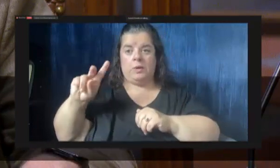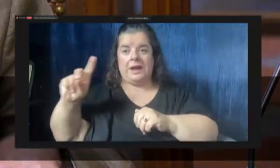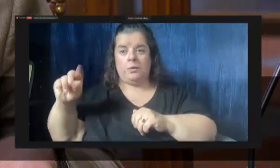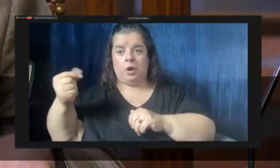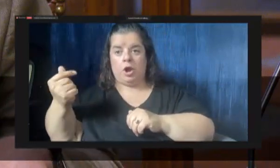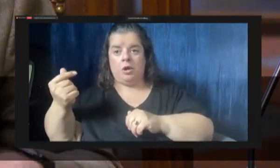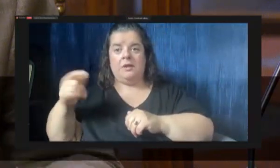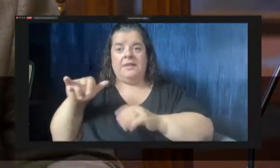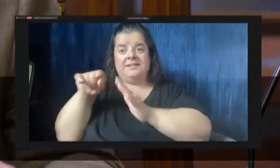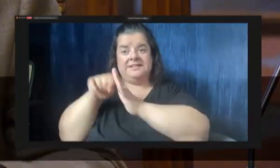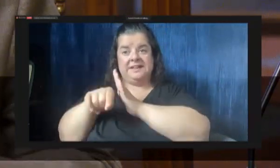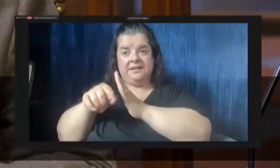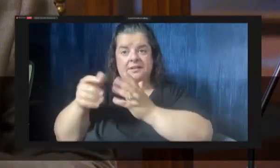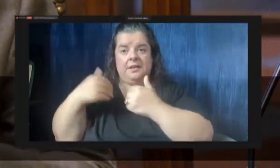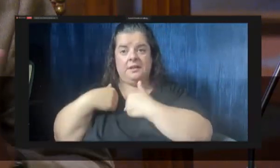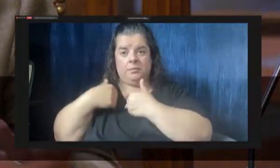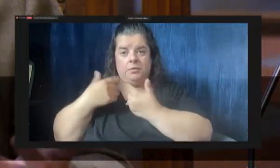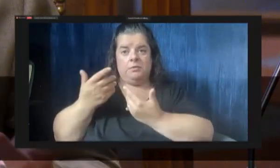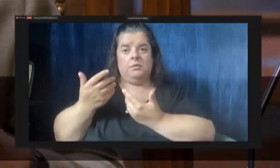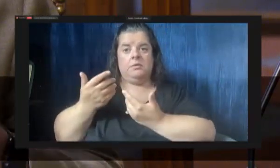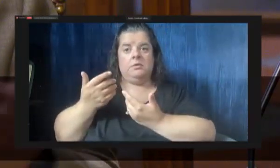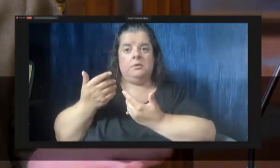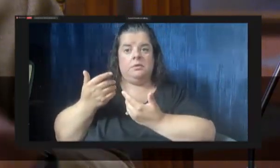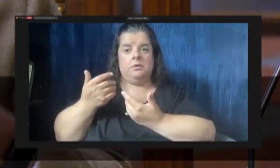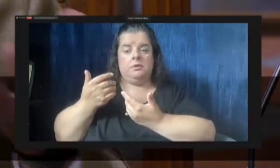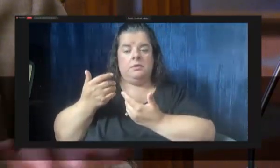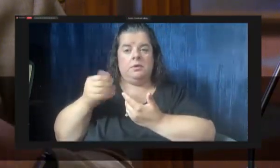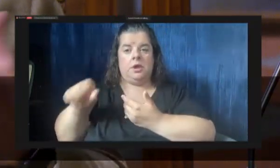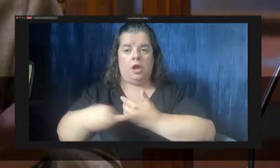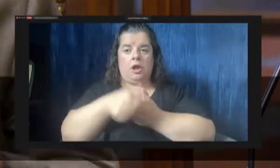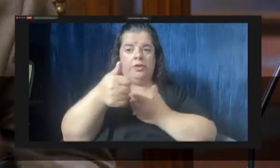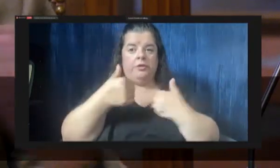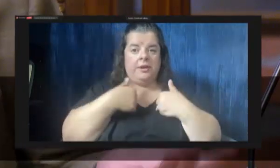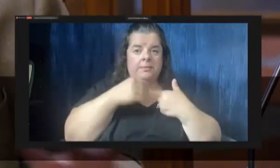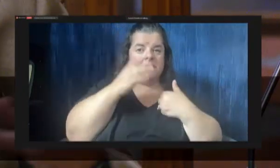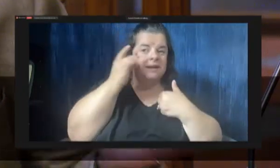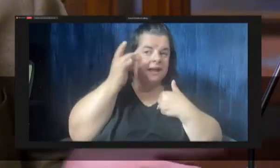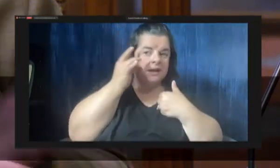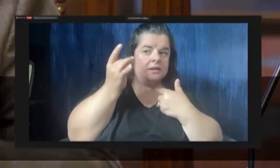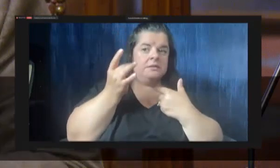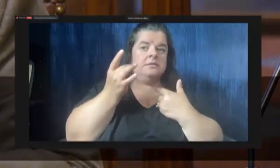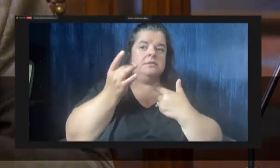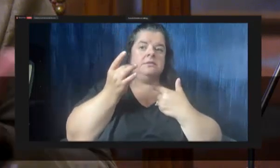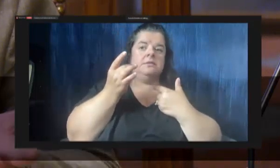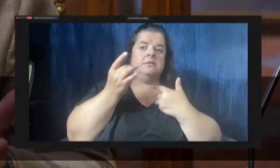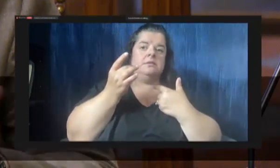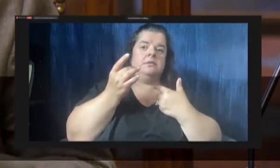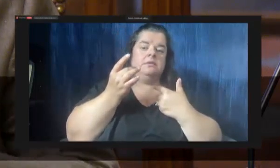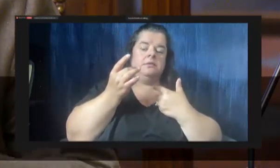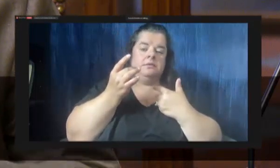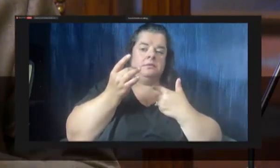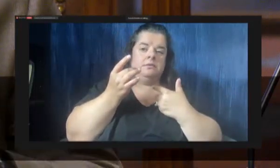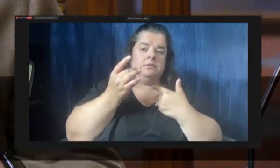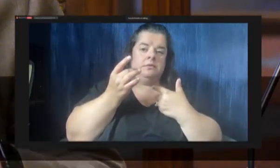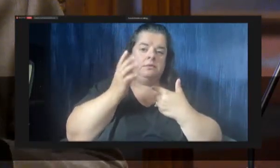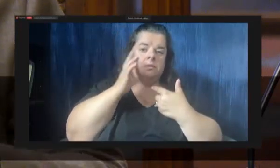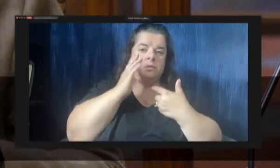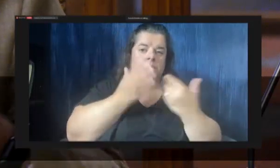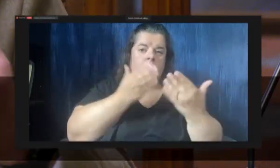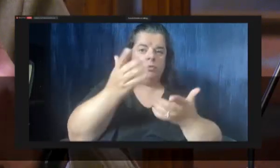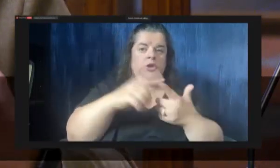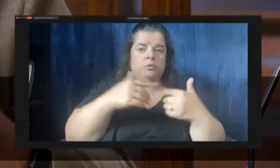euthanasia of that animal. Other animals, such as a cat or something like that, that would obviously be taken to an animal